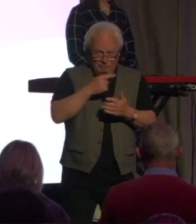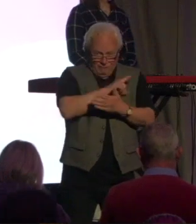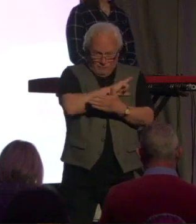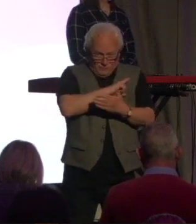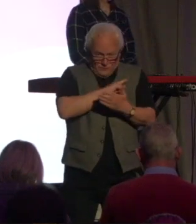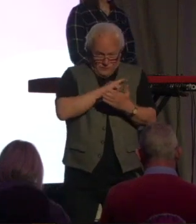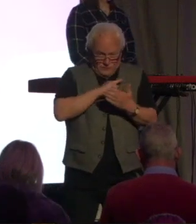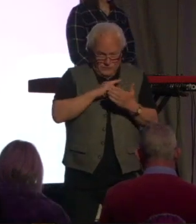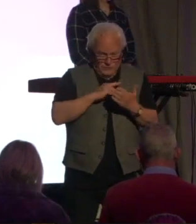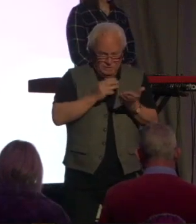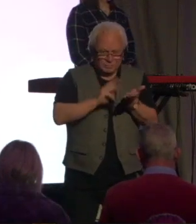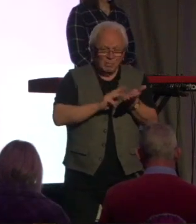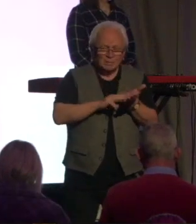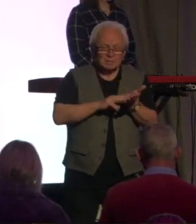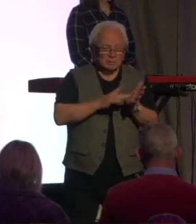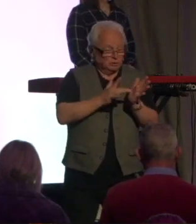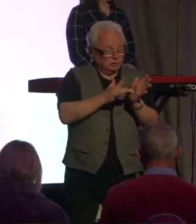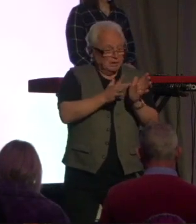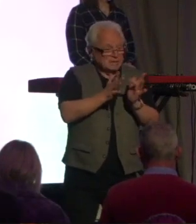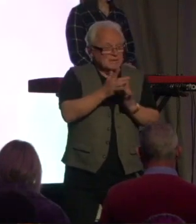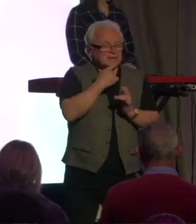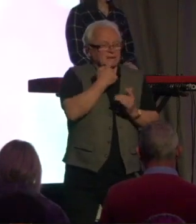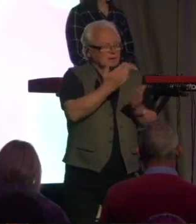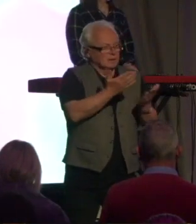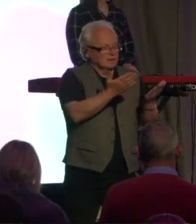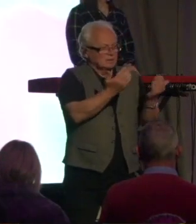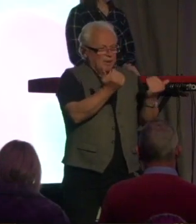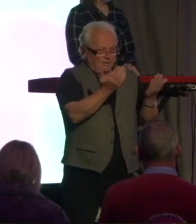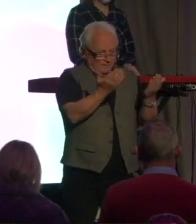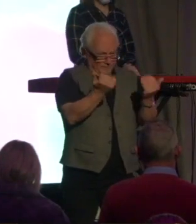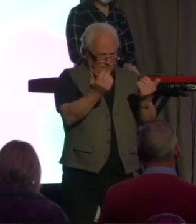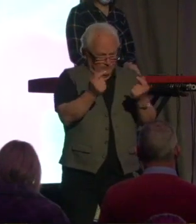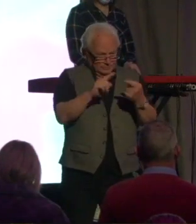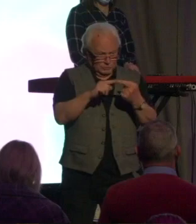he's saying, come to me.